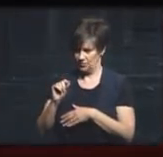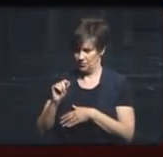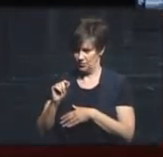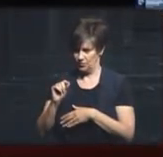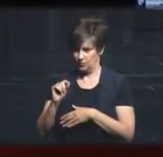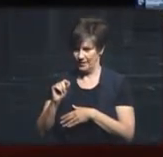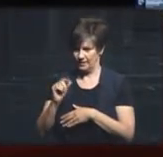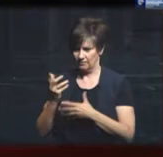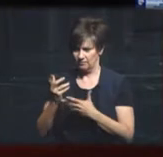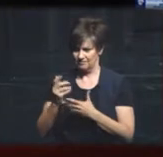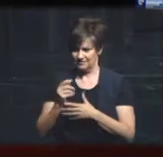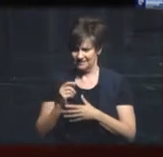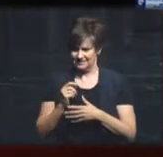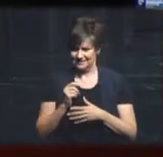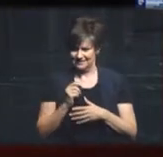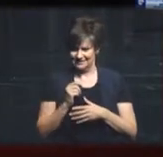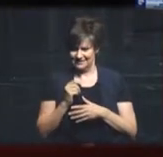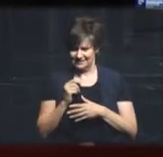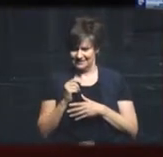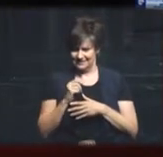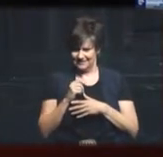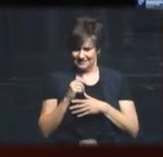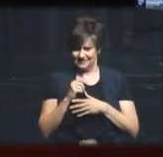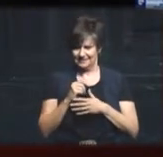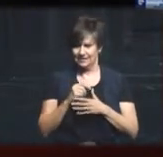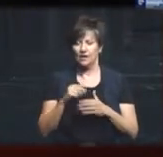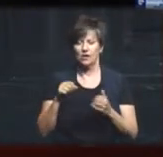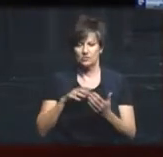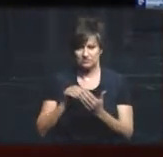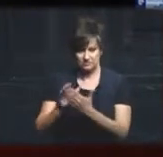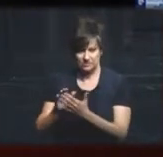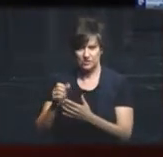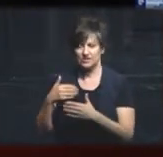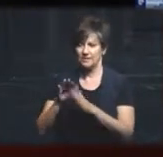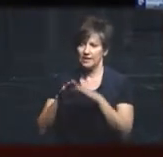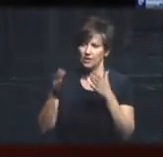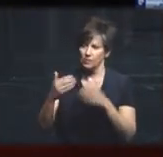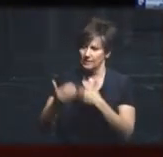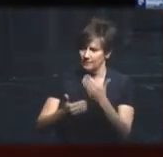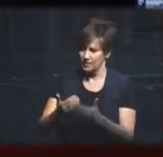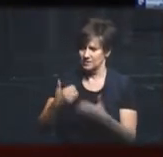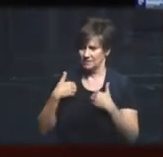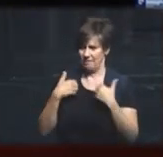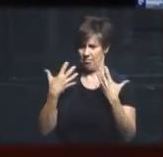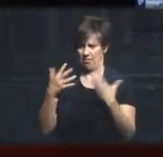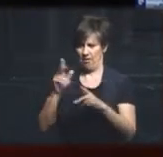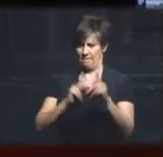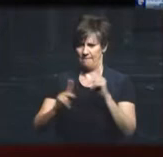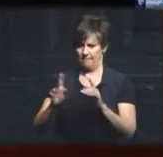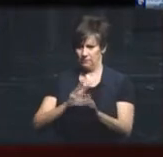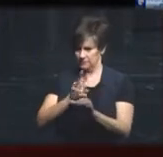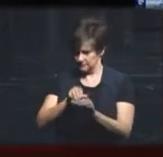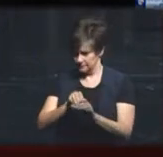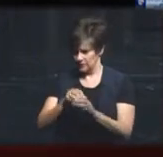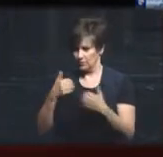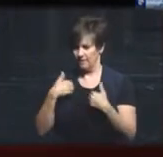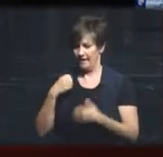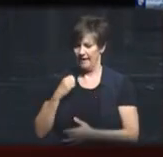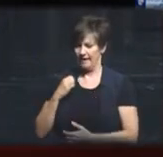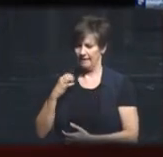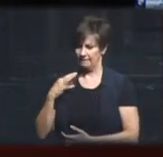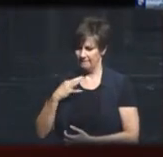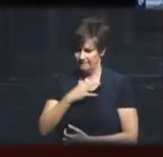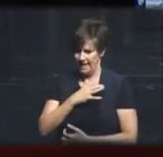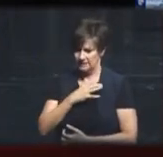very enthusiastic group that's been working on it, it's been open process. We've had lots of people engaged. We've had